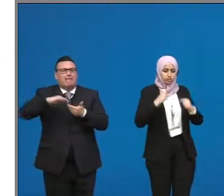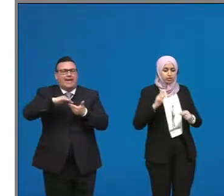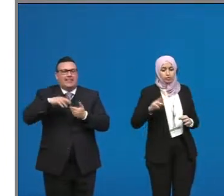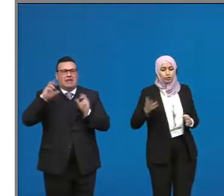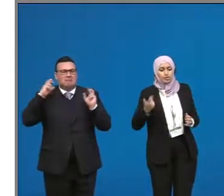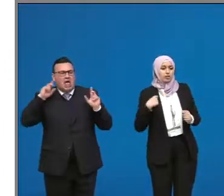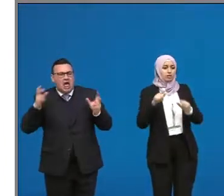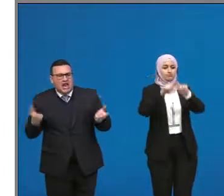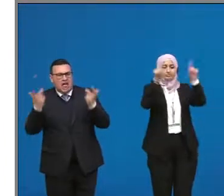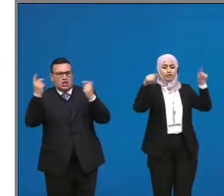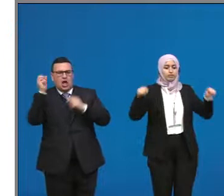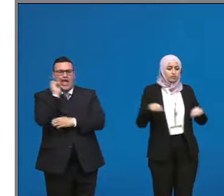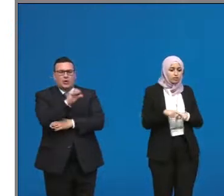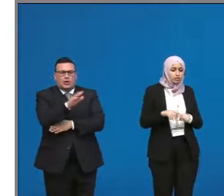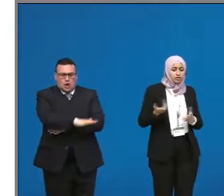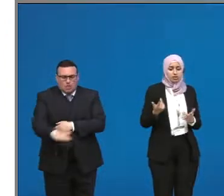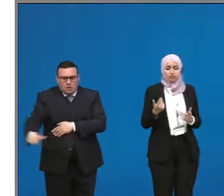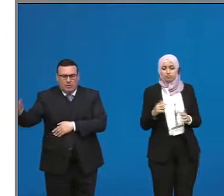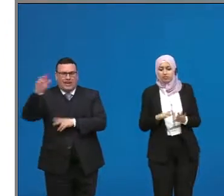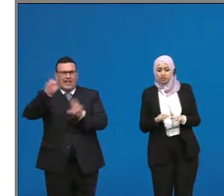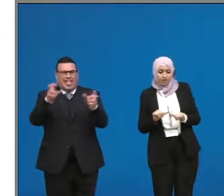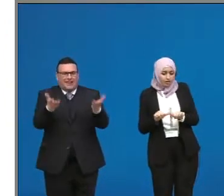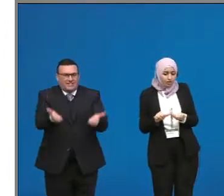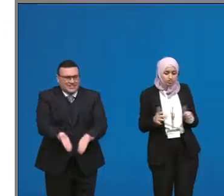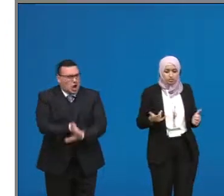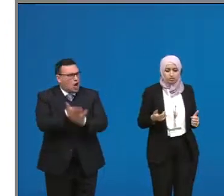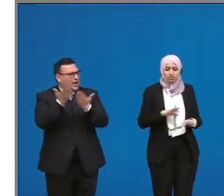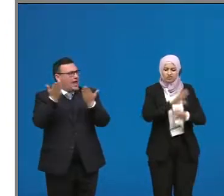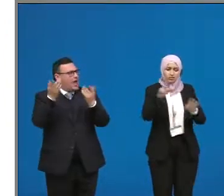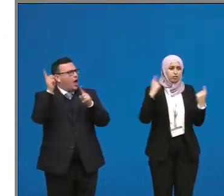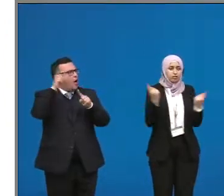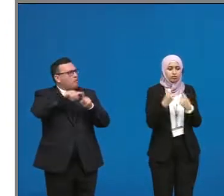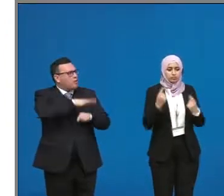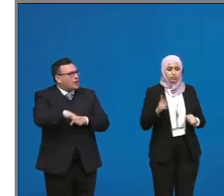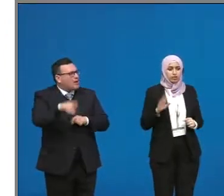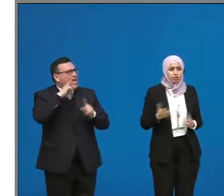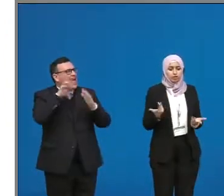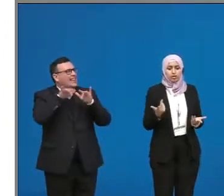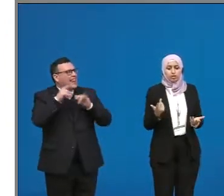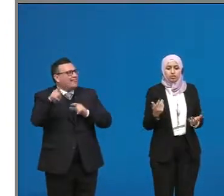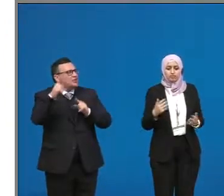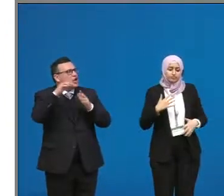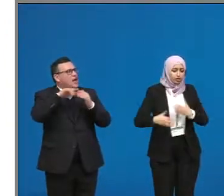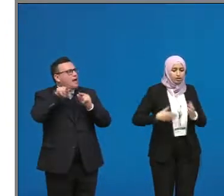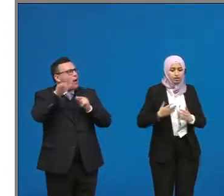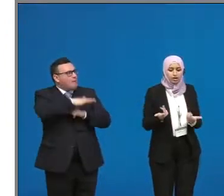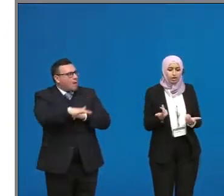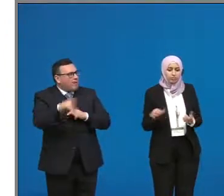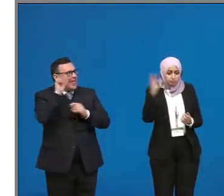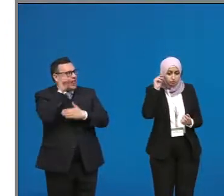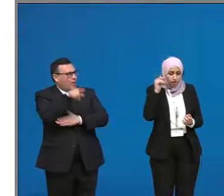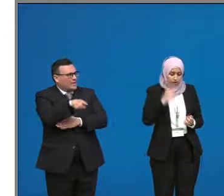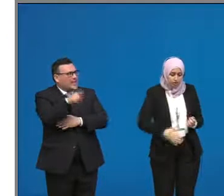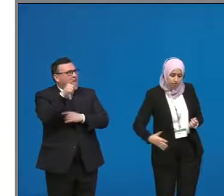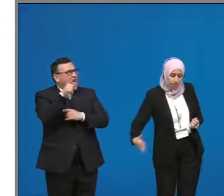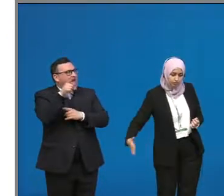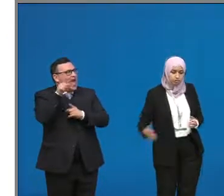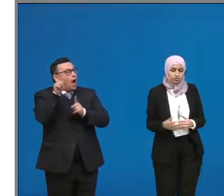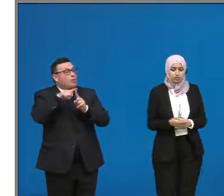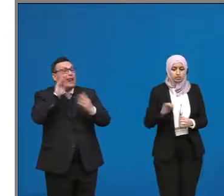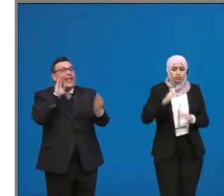children educational games, interfaces for the physically disabled,